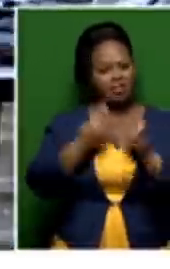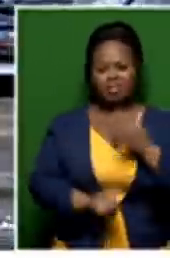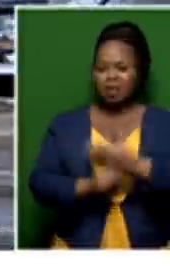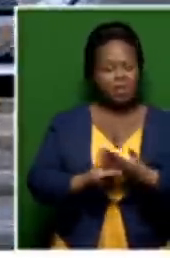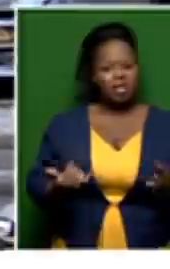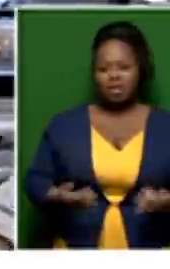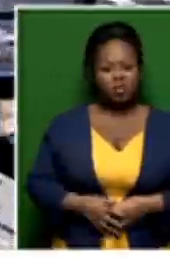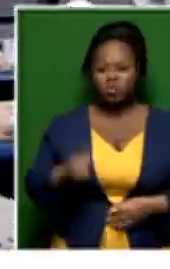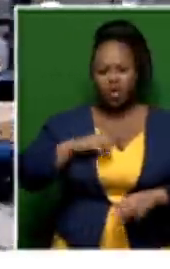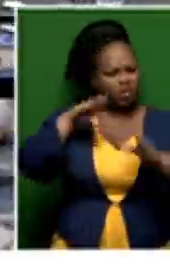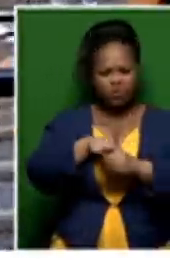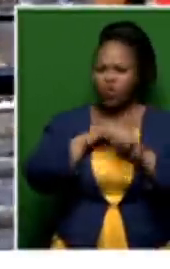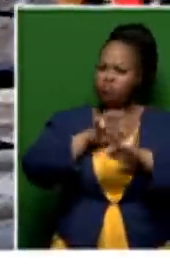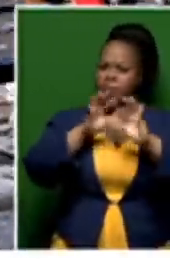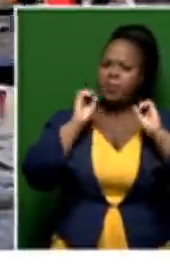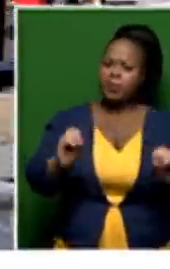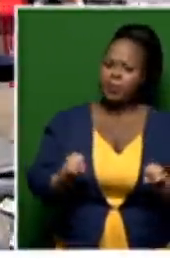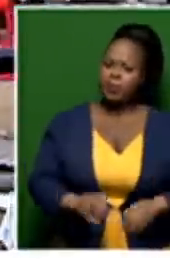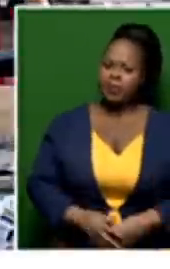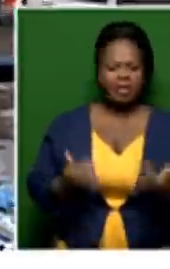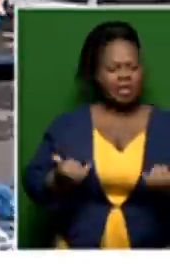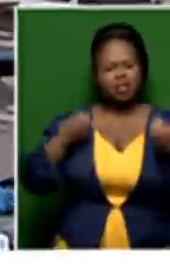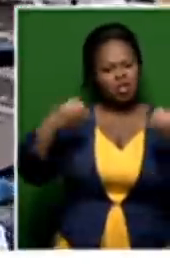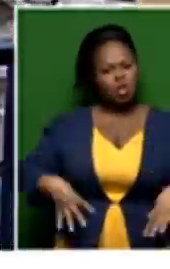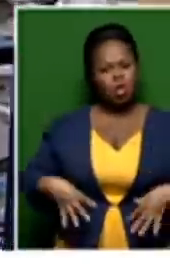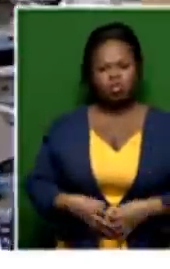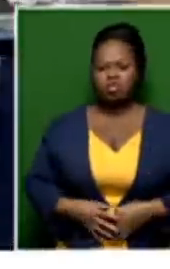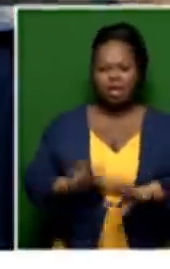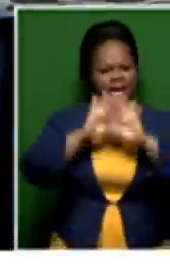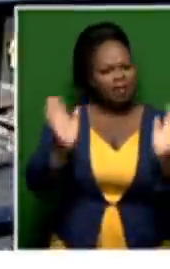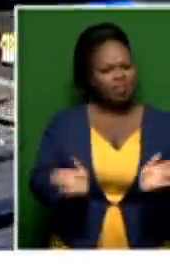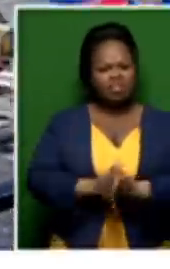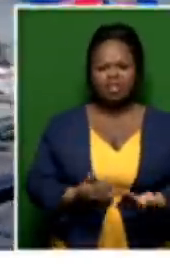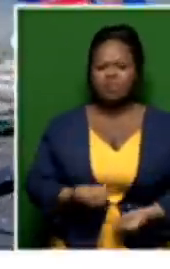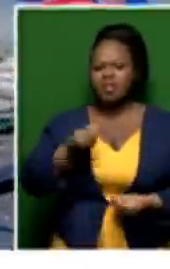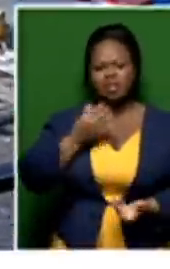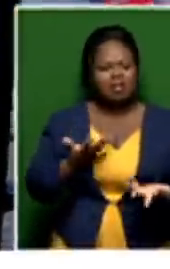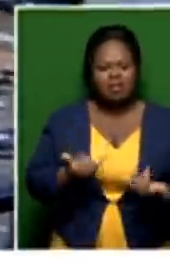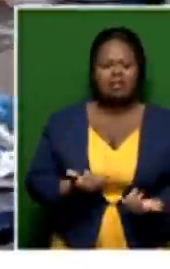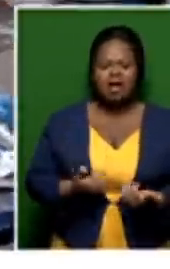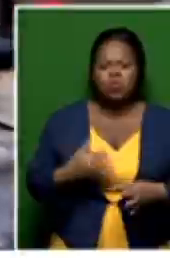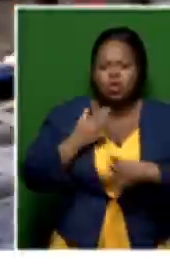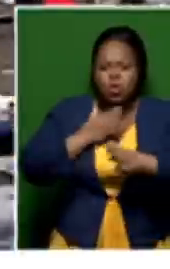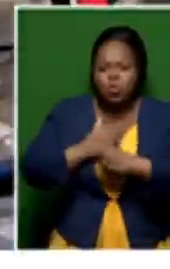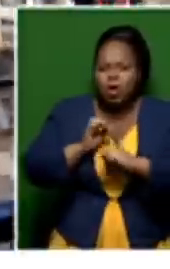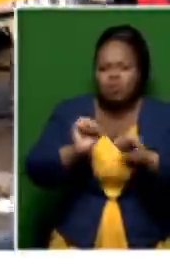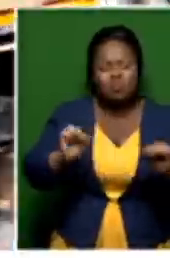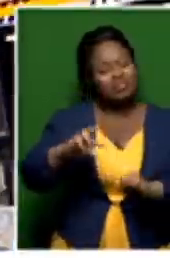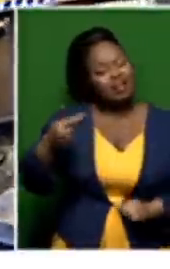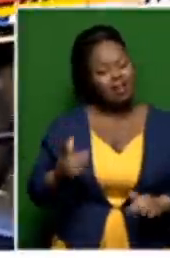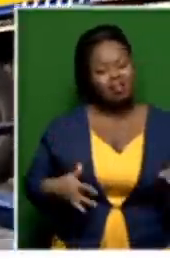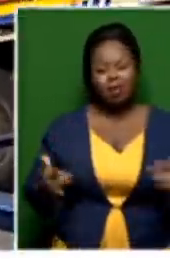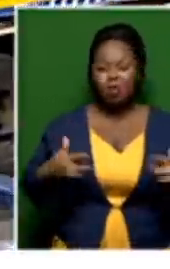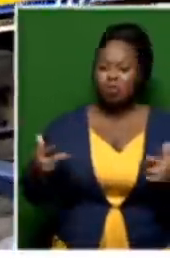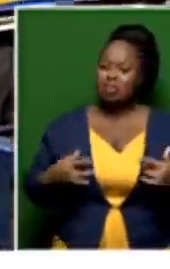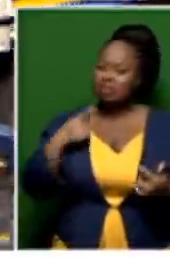nothing to do with these protests. Now they've basically lost their bread and butter. I think of major concern as well, many talking